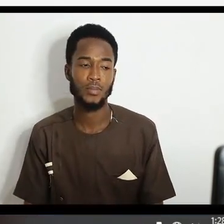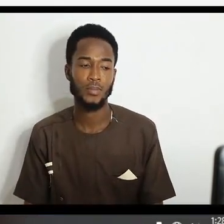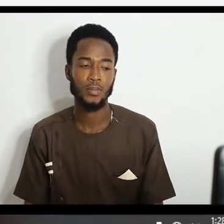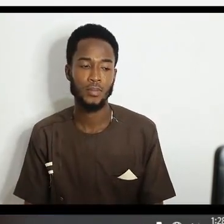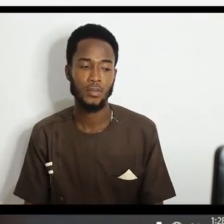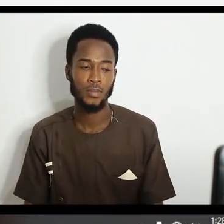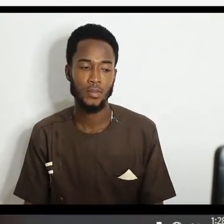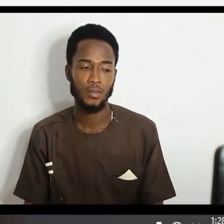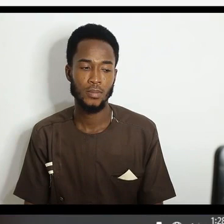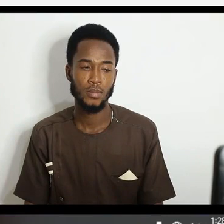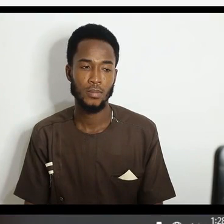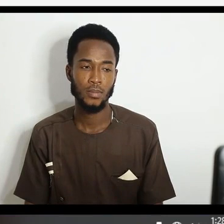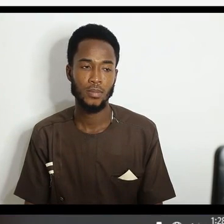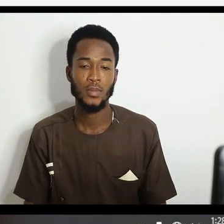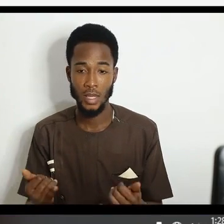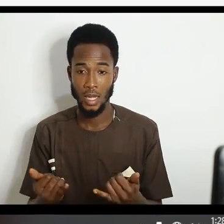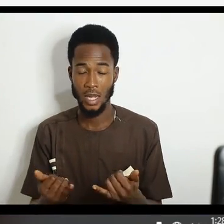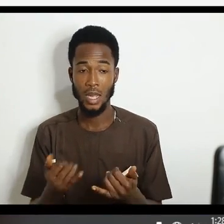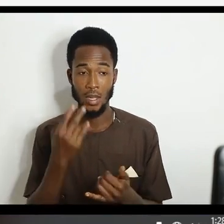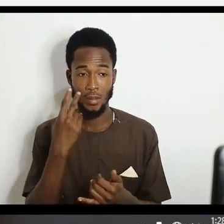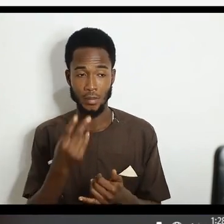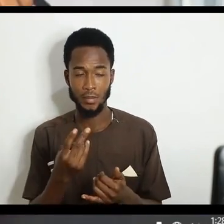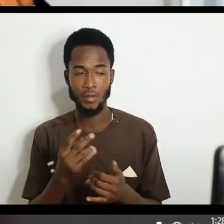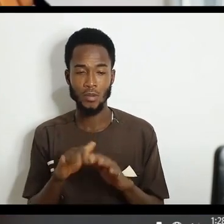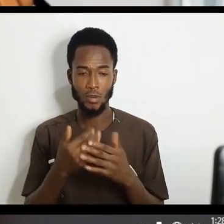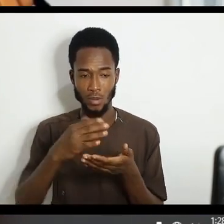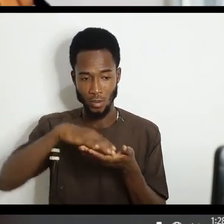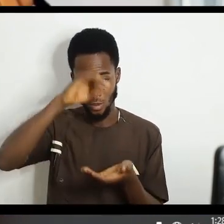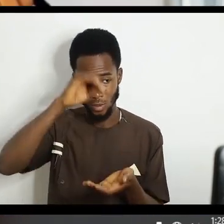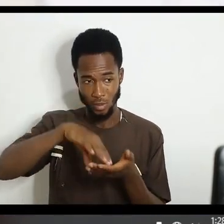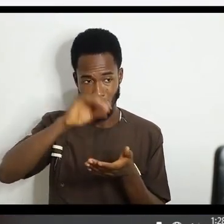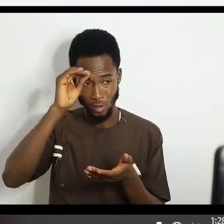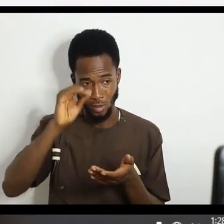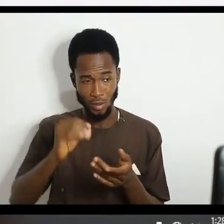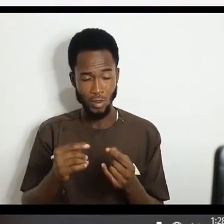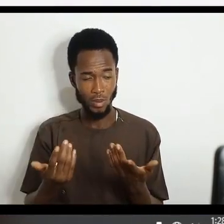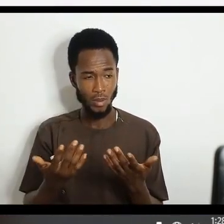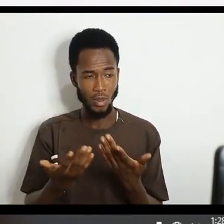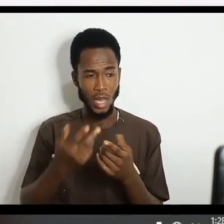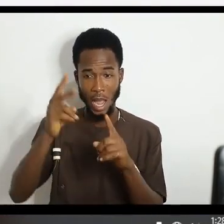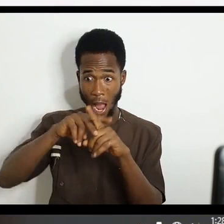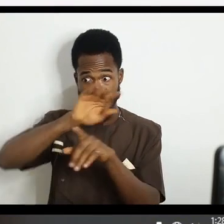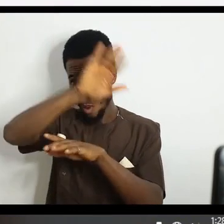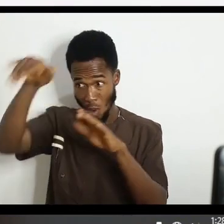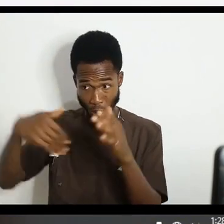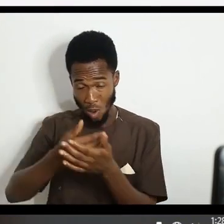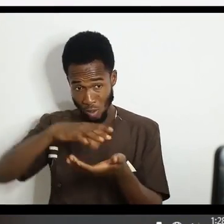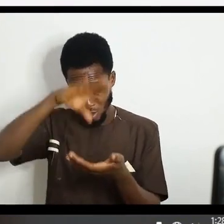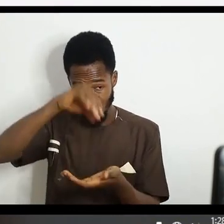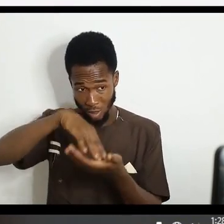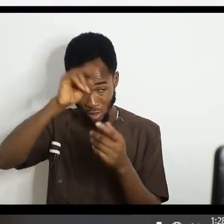Let's get some tests and learn how or apply all what we have